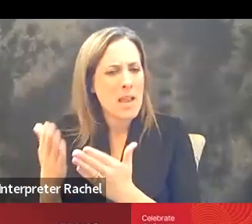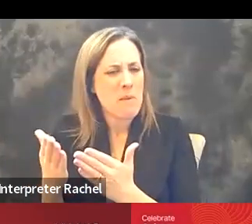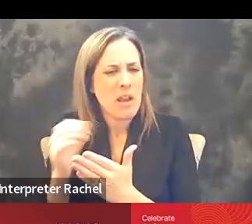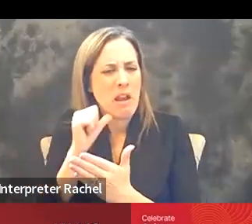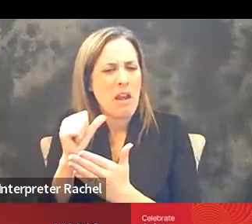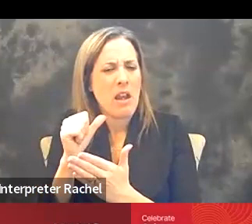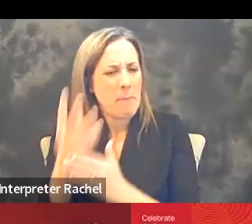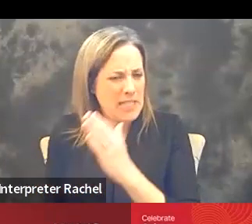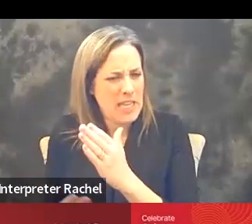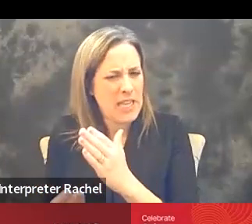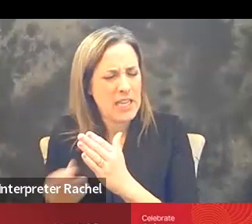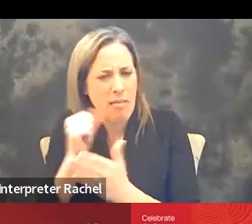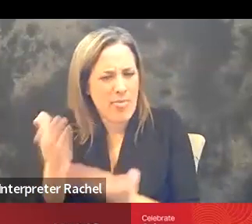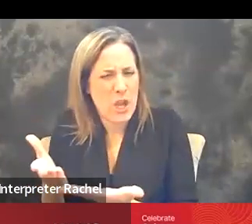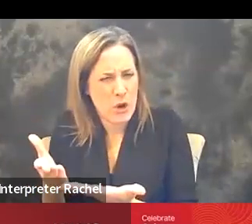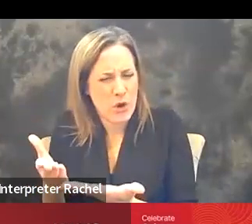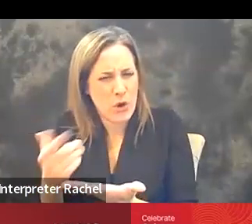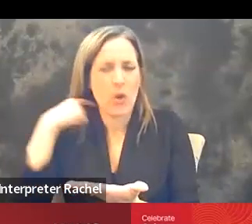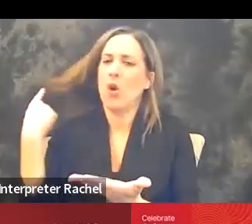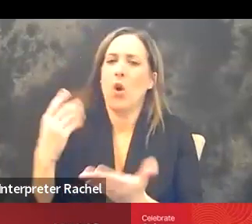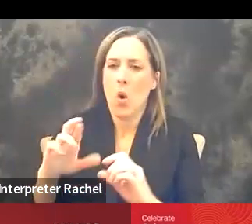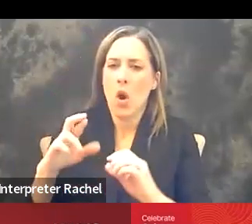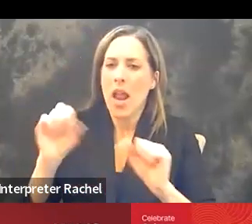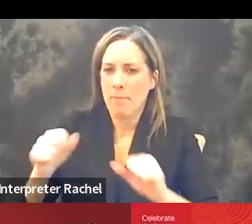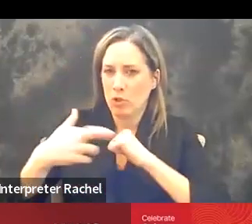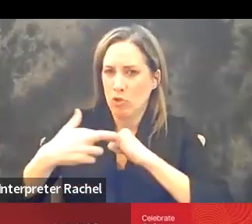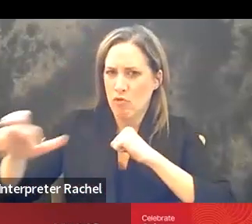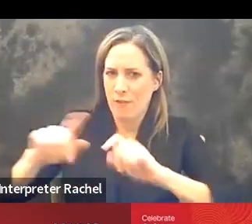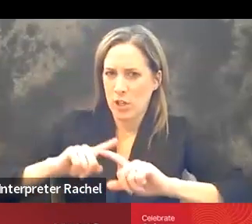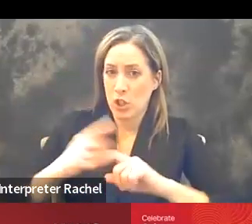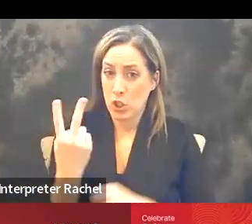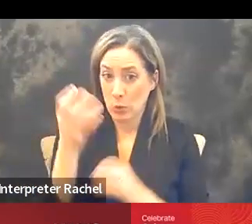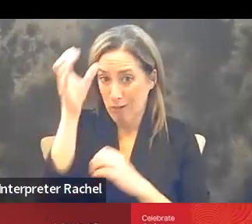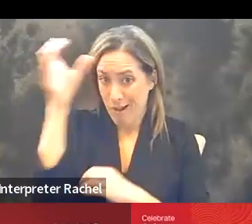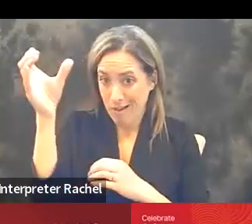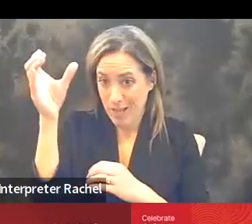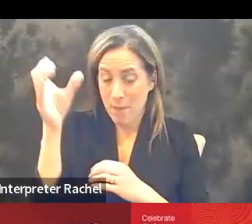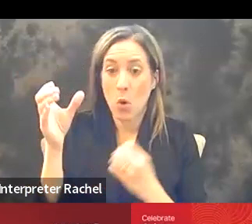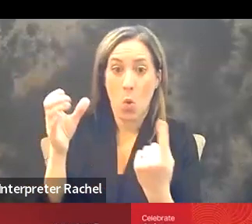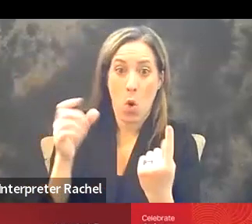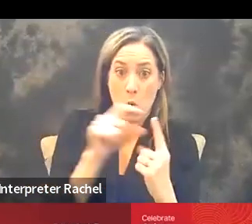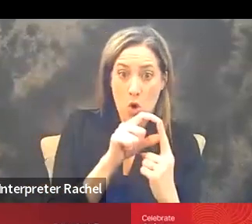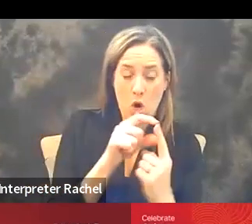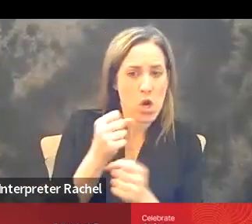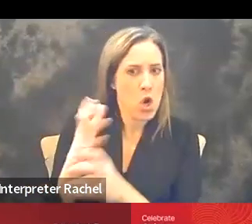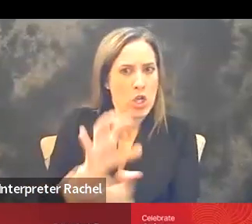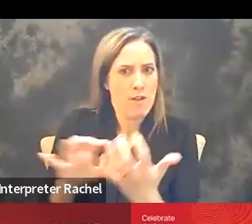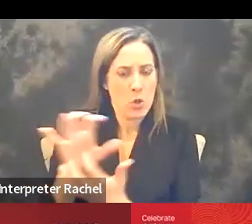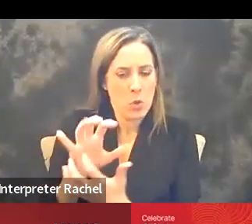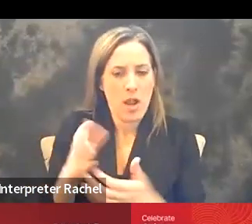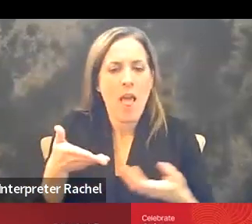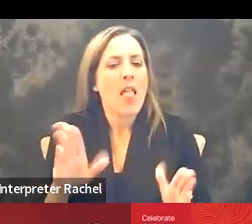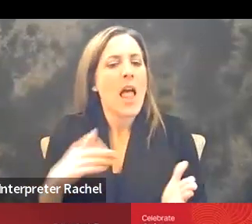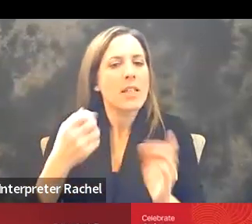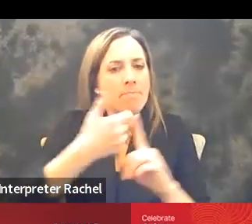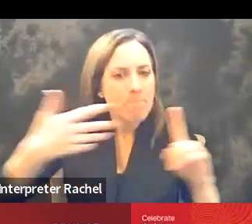are ways of referencing two completely different concepts with the same word that could cause confusion. Can we explore for just a second,